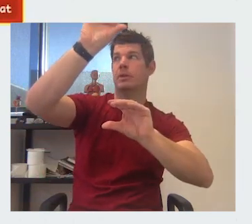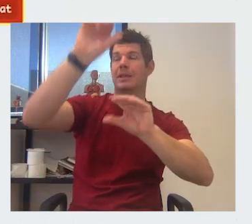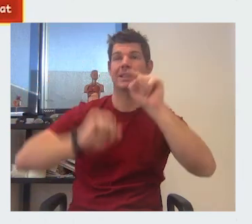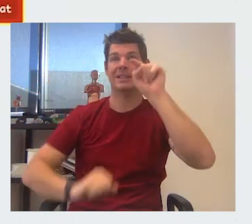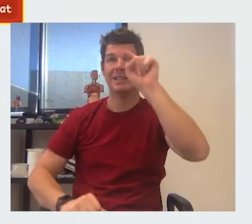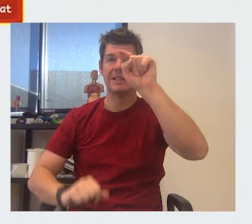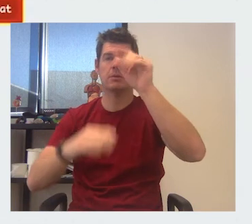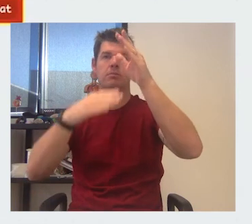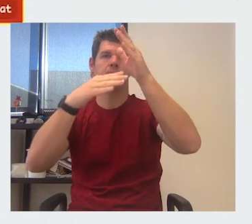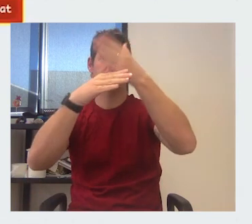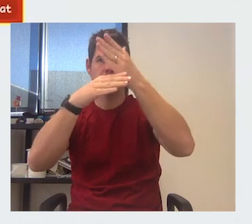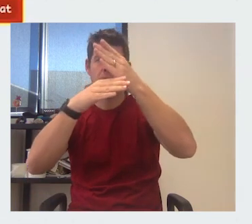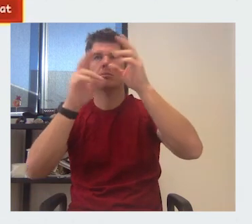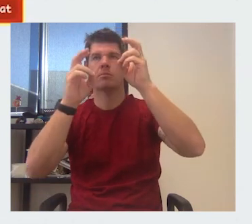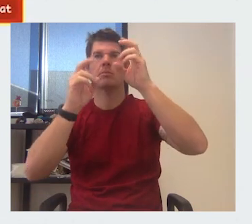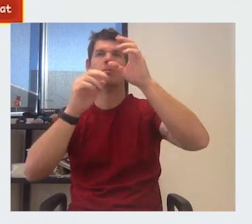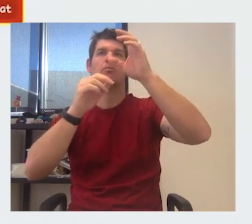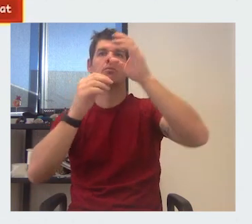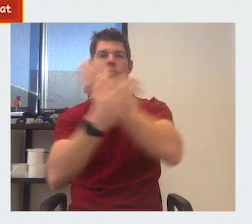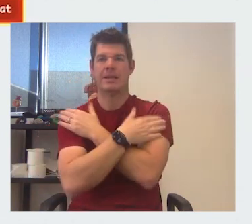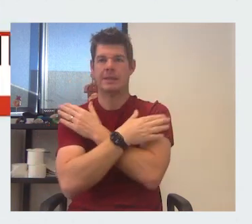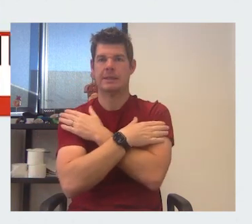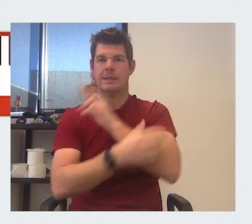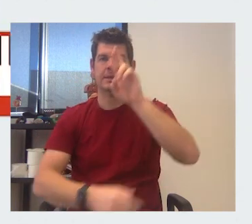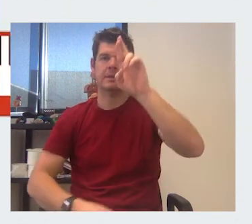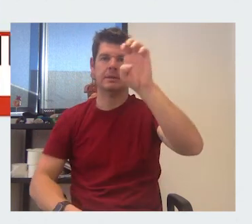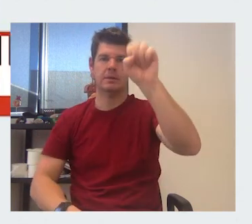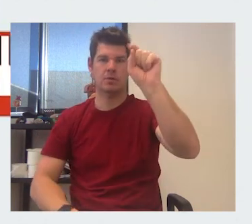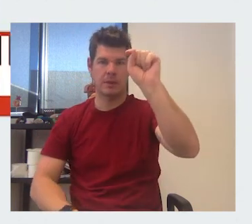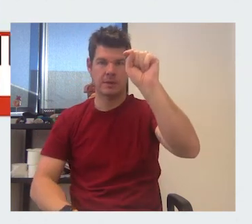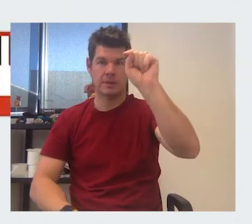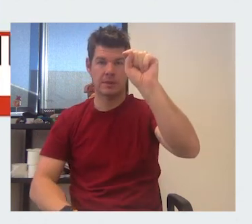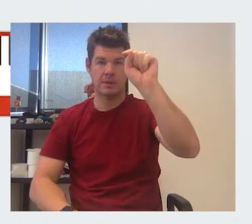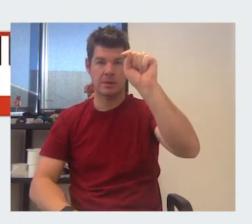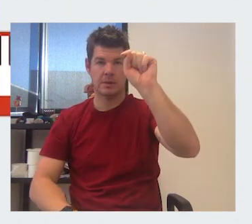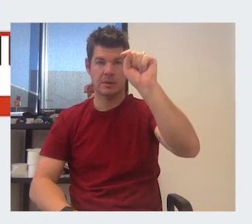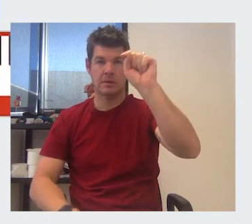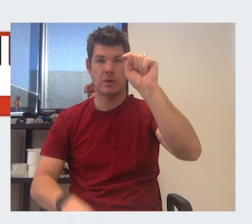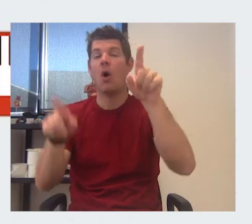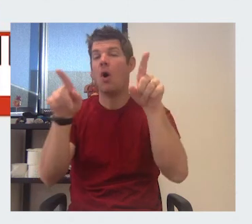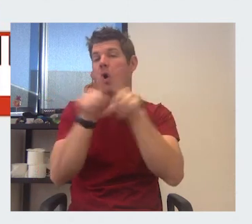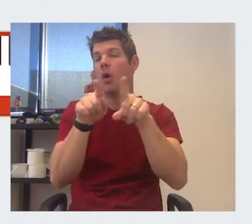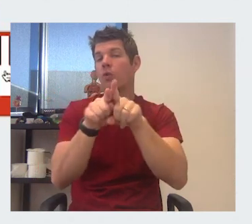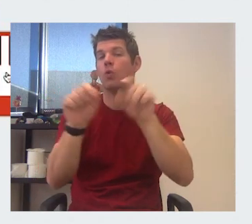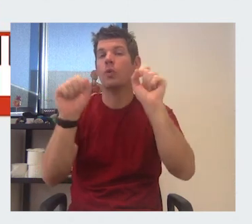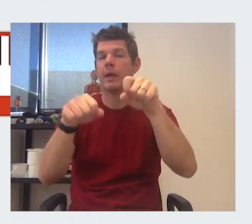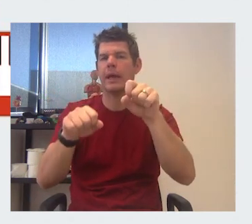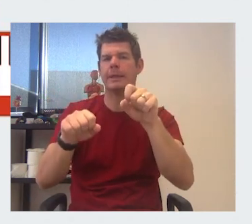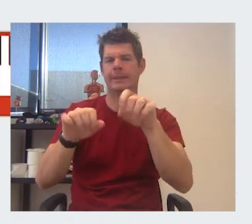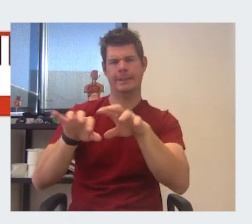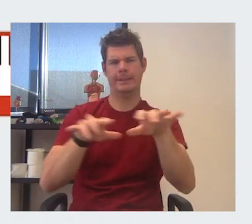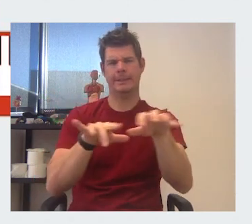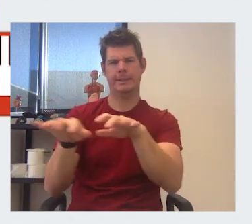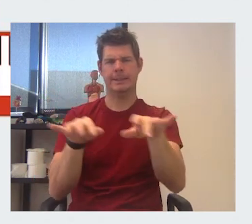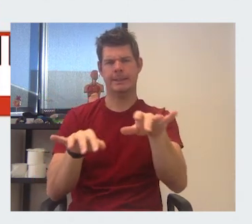can duplicate that block and put it below my rest, and then I can choose the tone that I want this